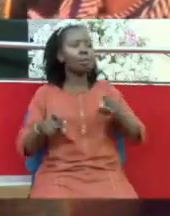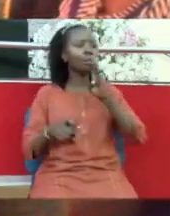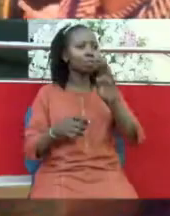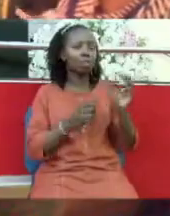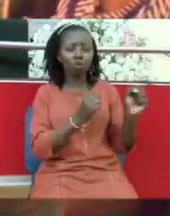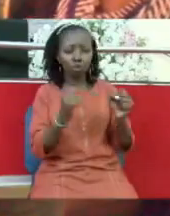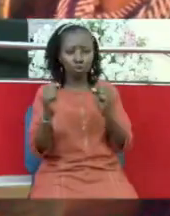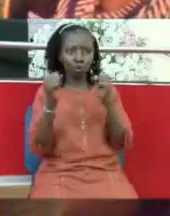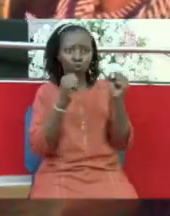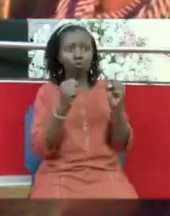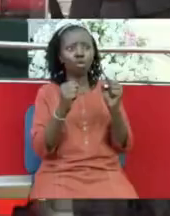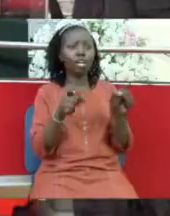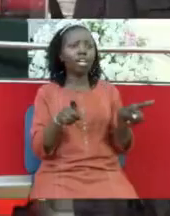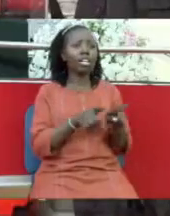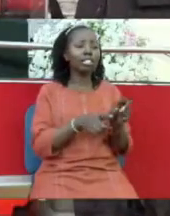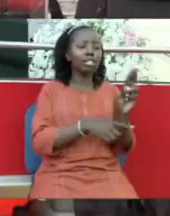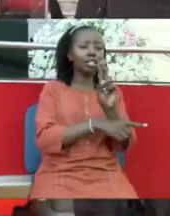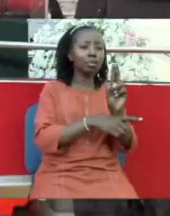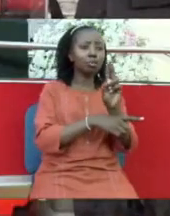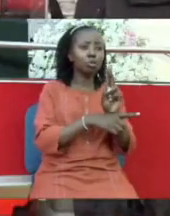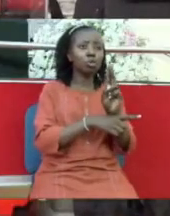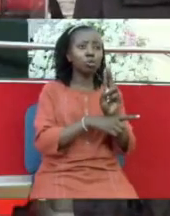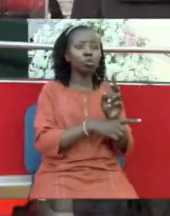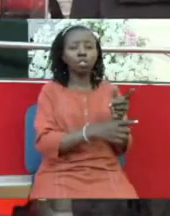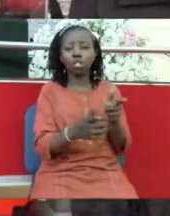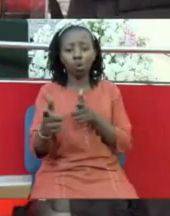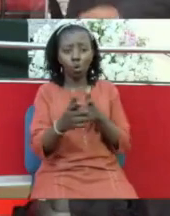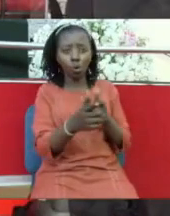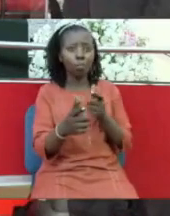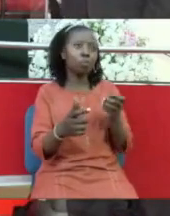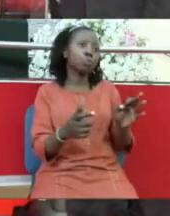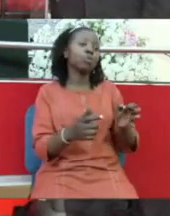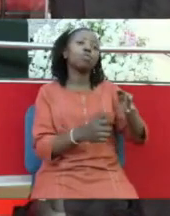And you must use the weapons of God.